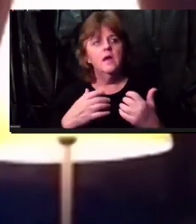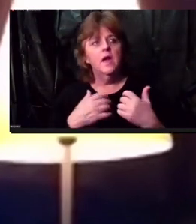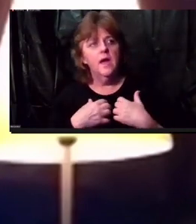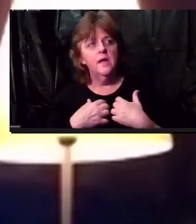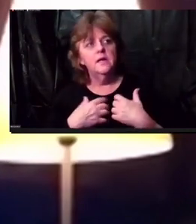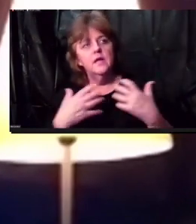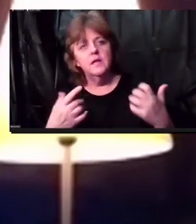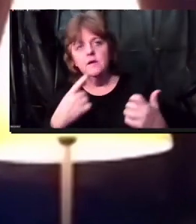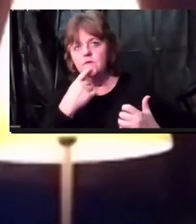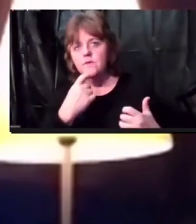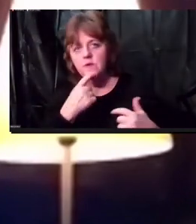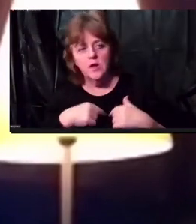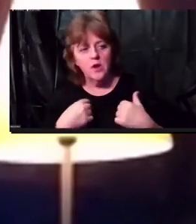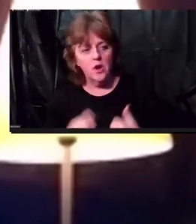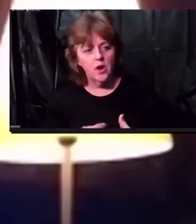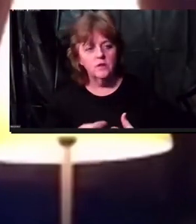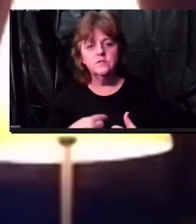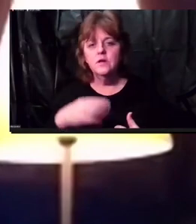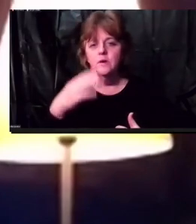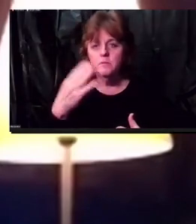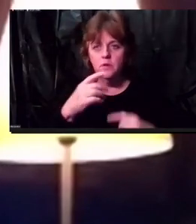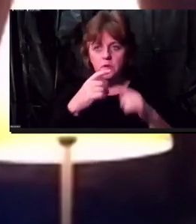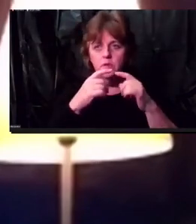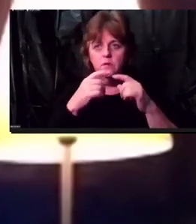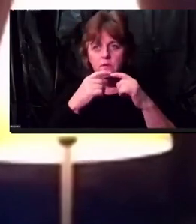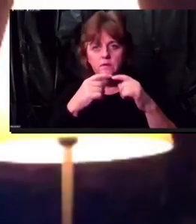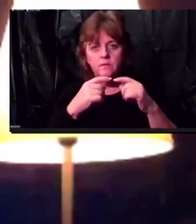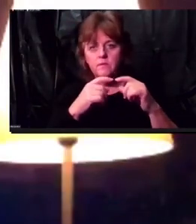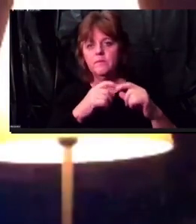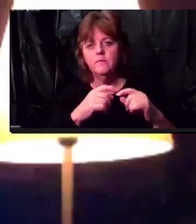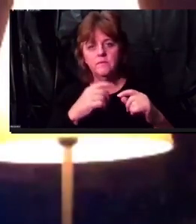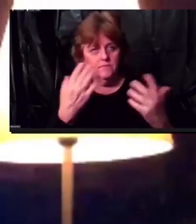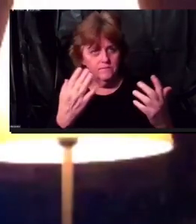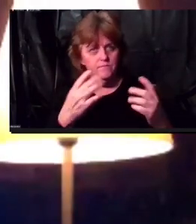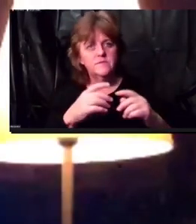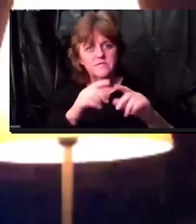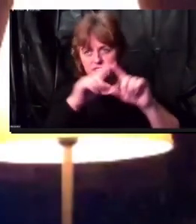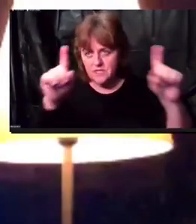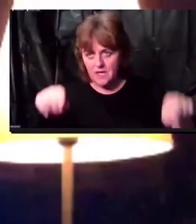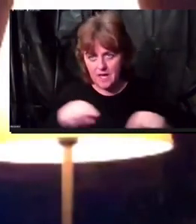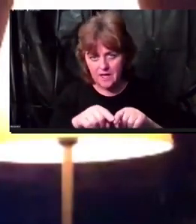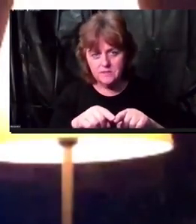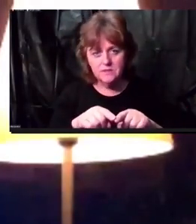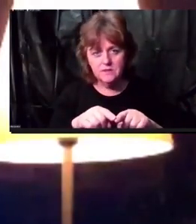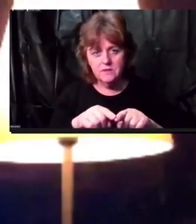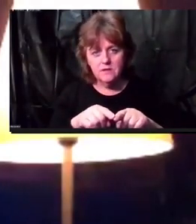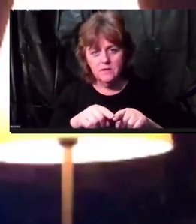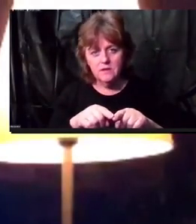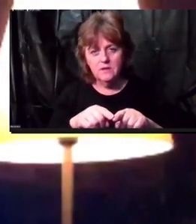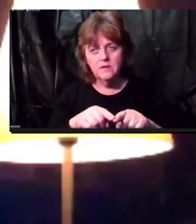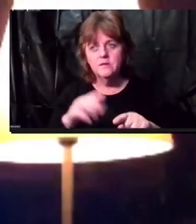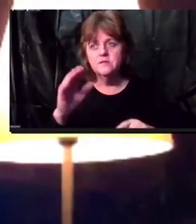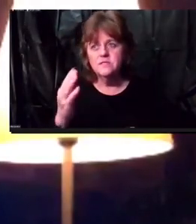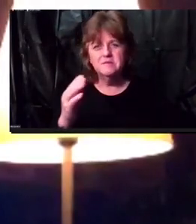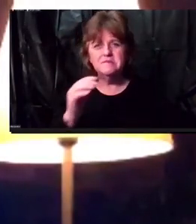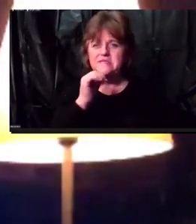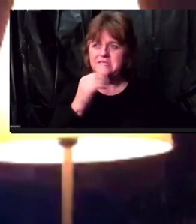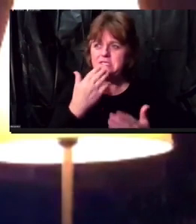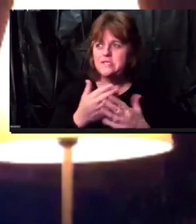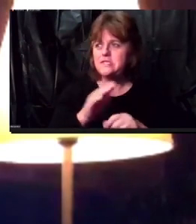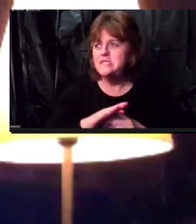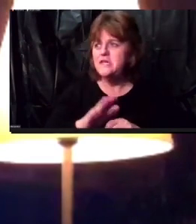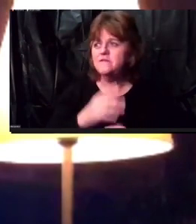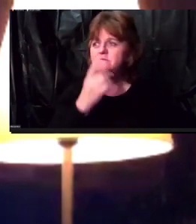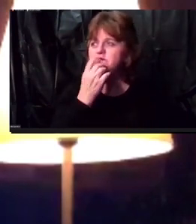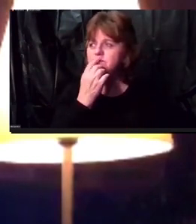on blue masks around town and on our signs. And after a while, that just wasn't quite doing it. So then